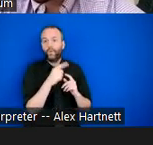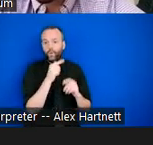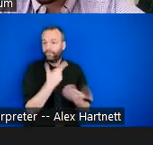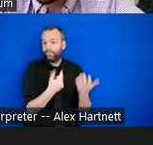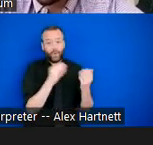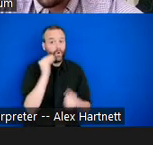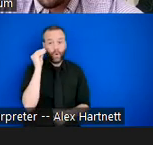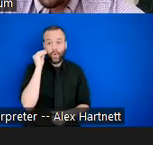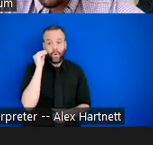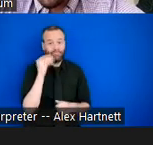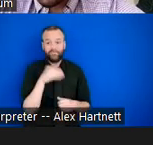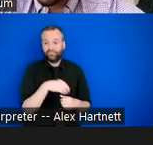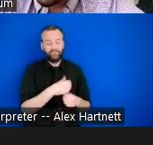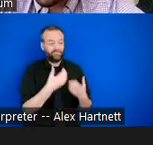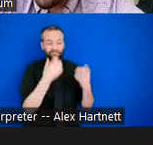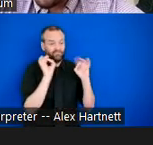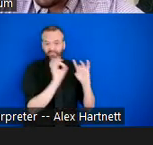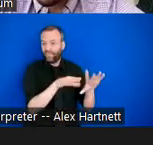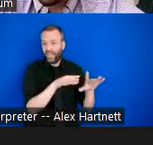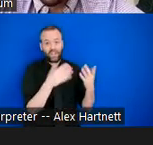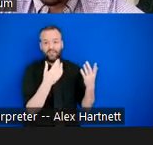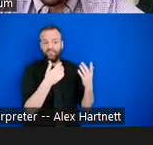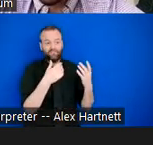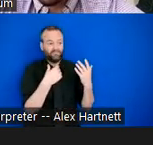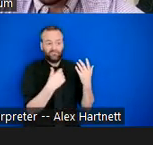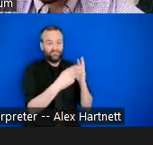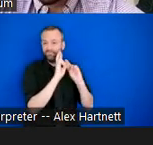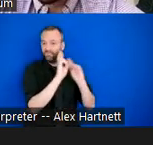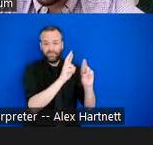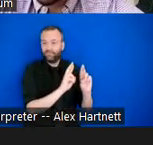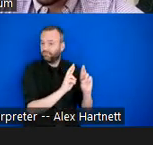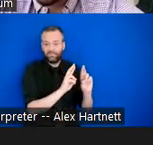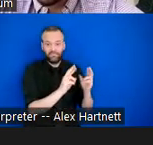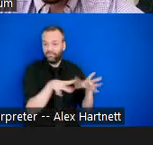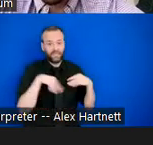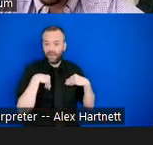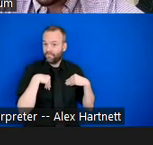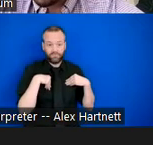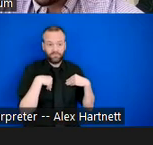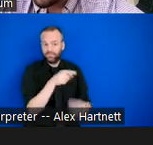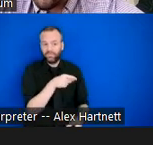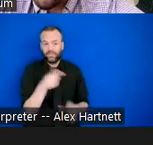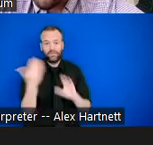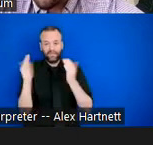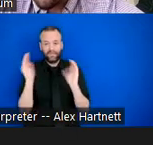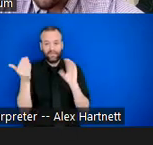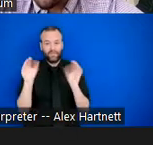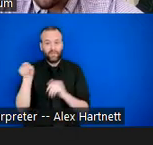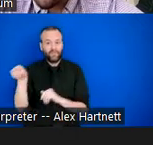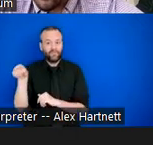45% was the number in 2022, according to the Trevor Project, bringing that down to